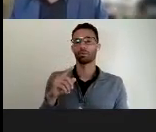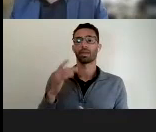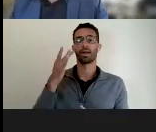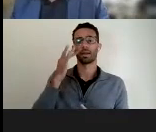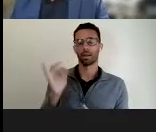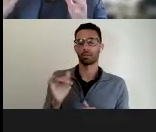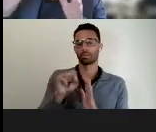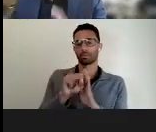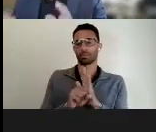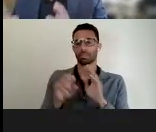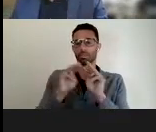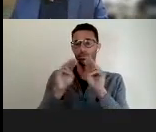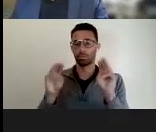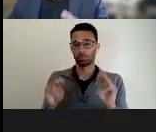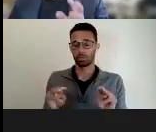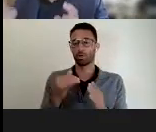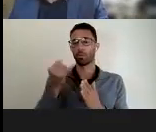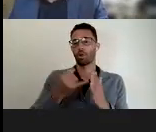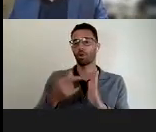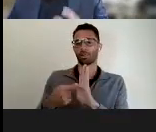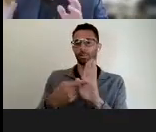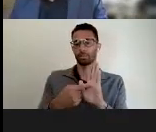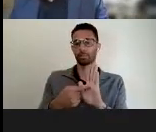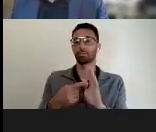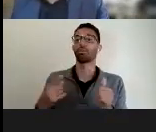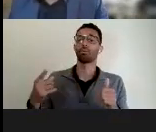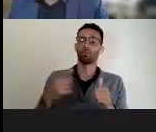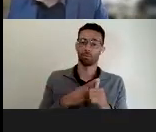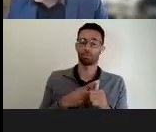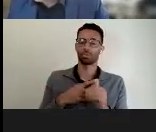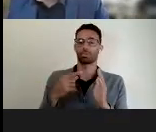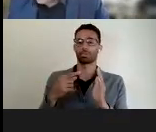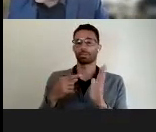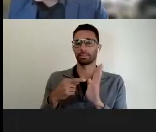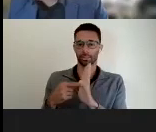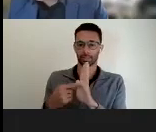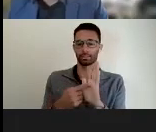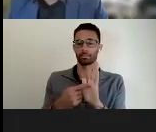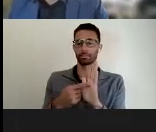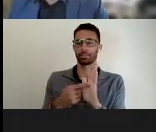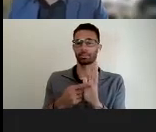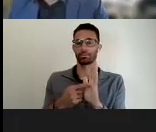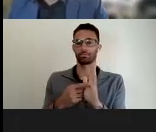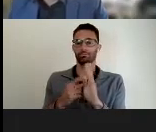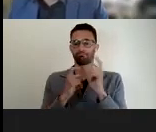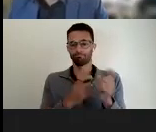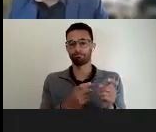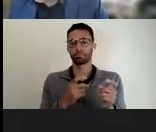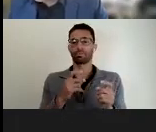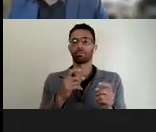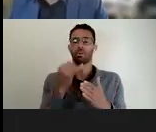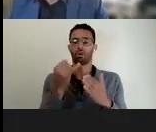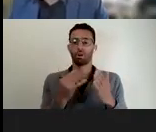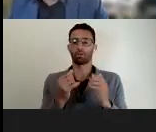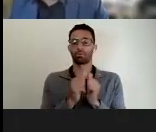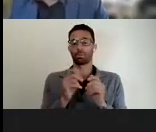that we organized. It was the first ever exhibit devoted by artists with people with developmental disabilities